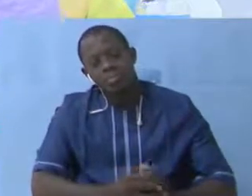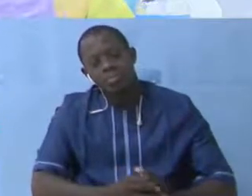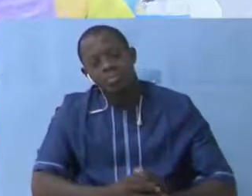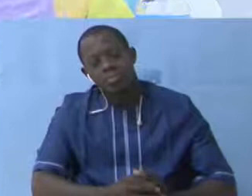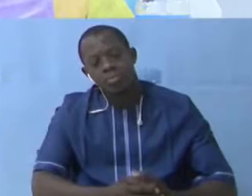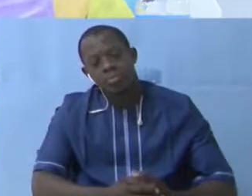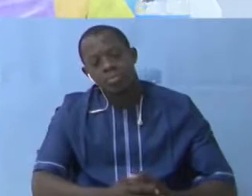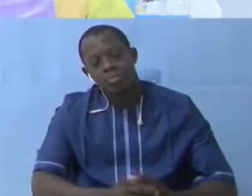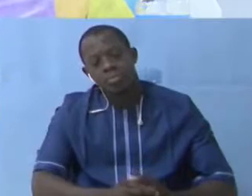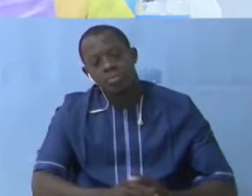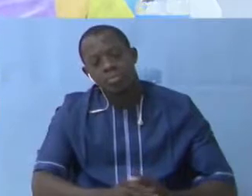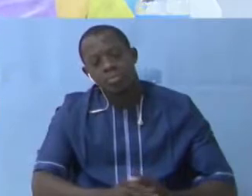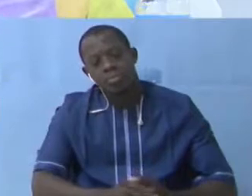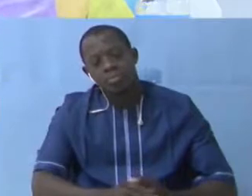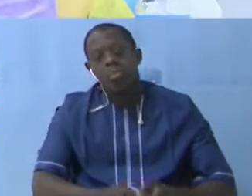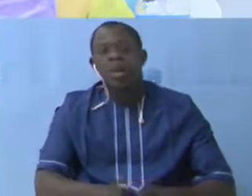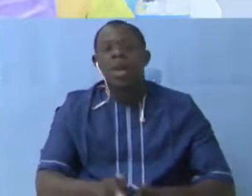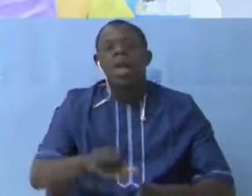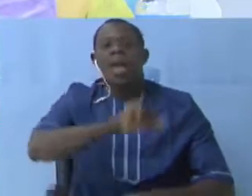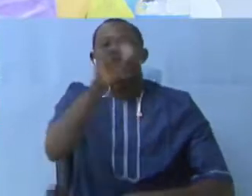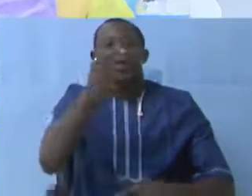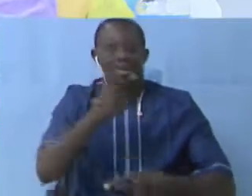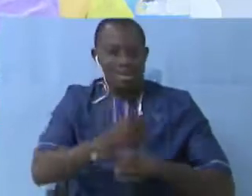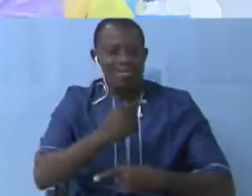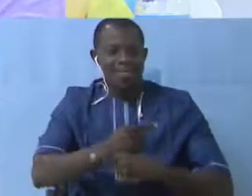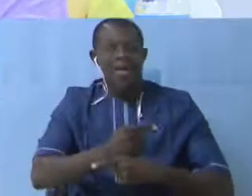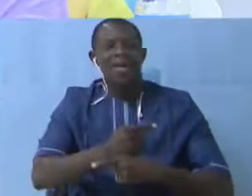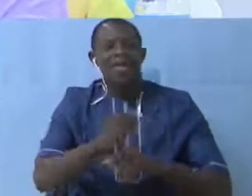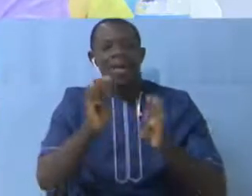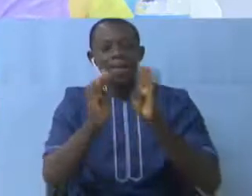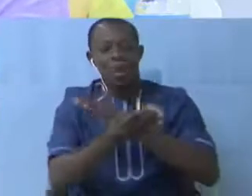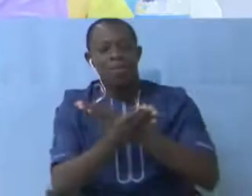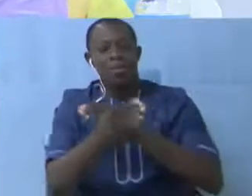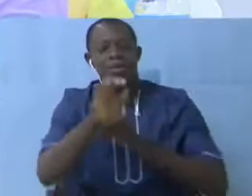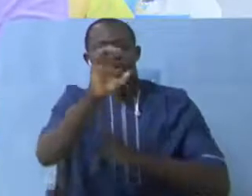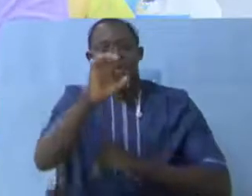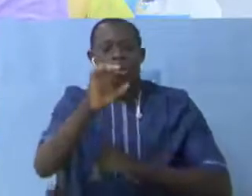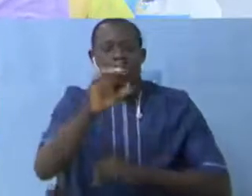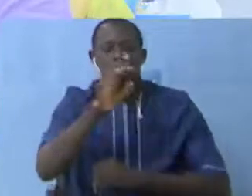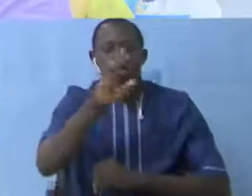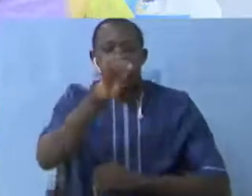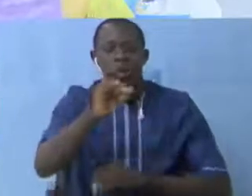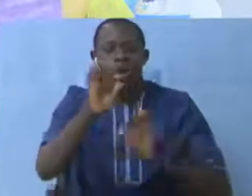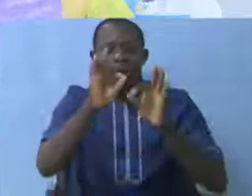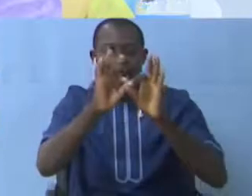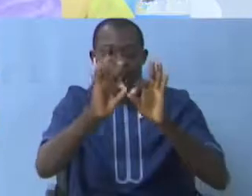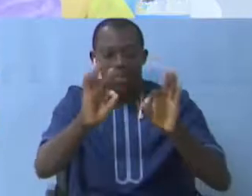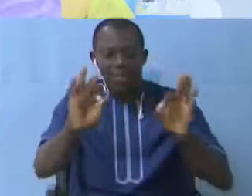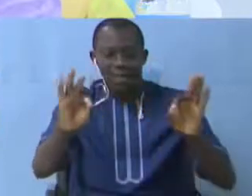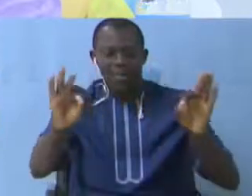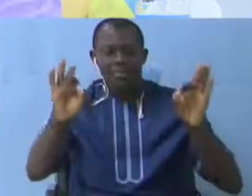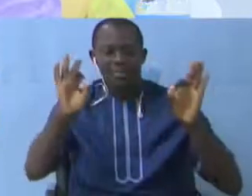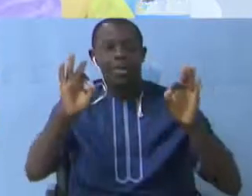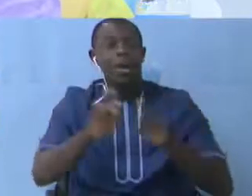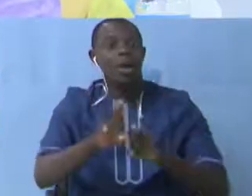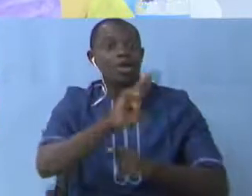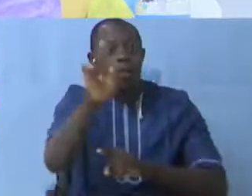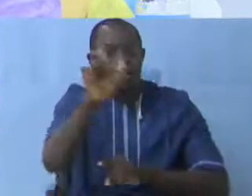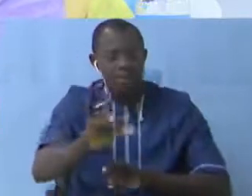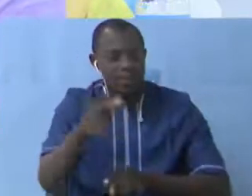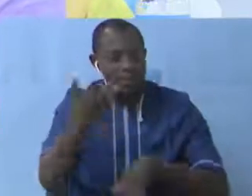the country that did it, I would say, peacefully, because nobody ever thought that with